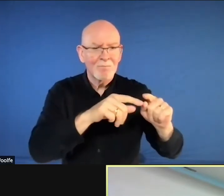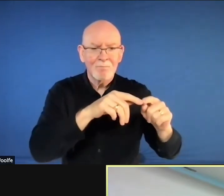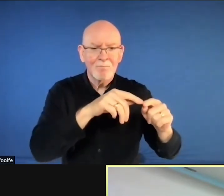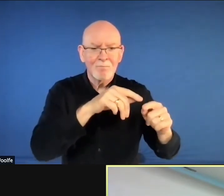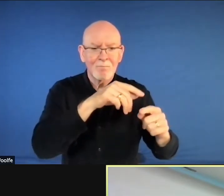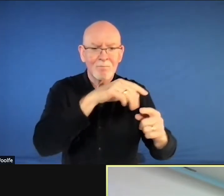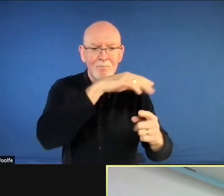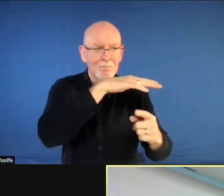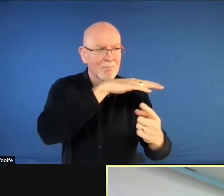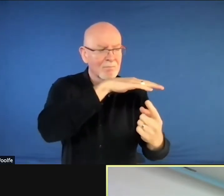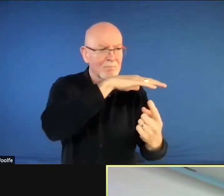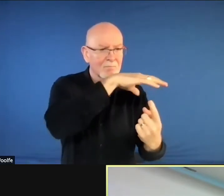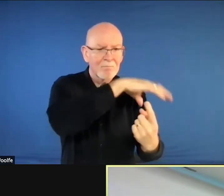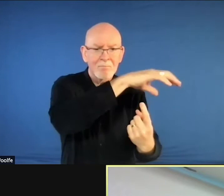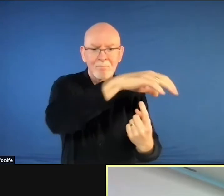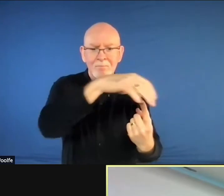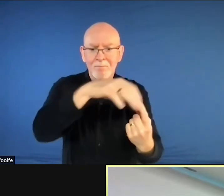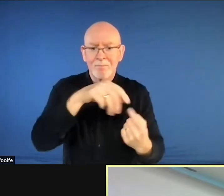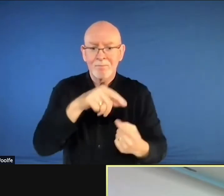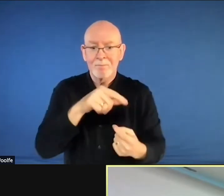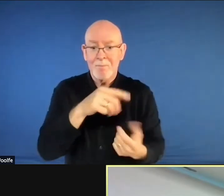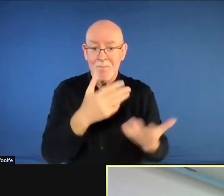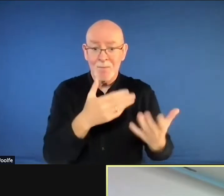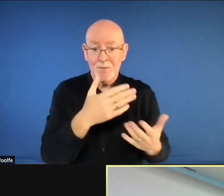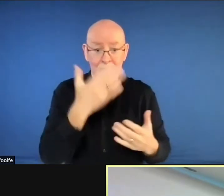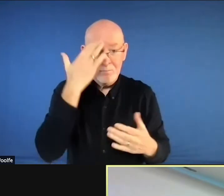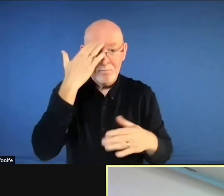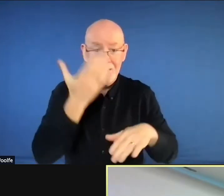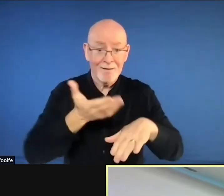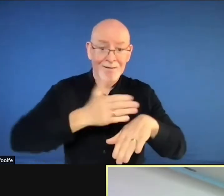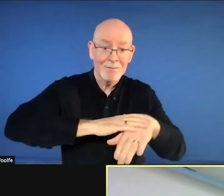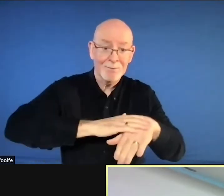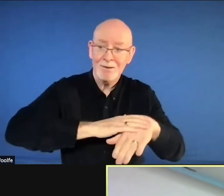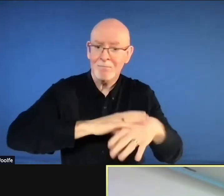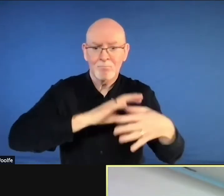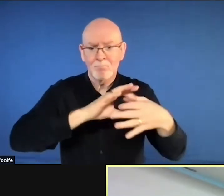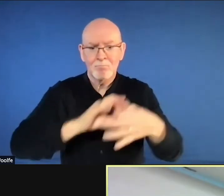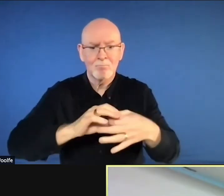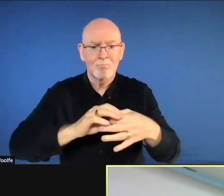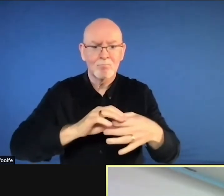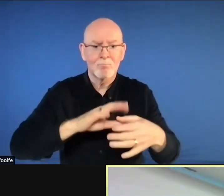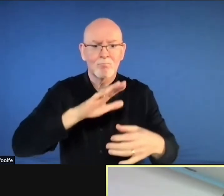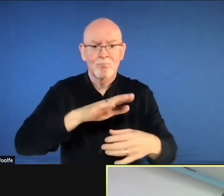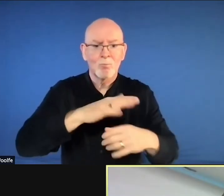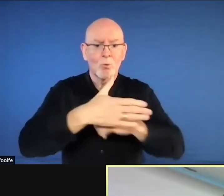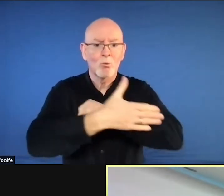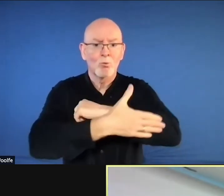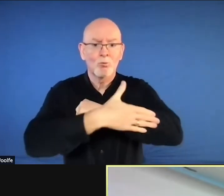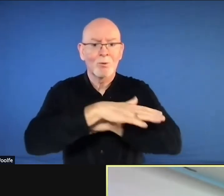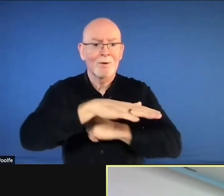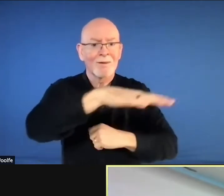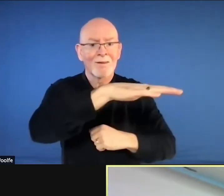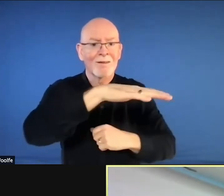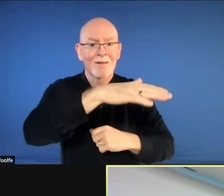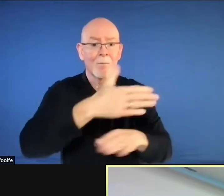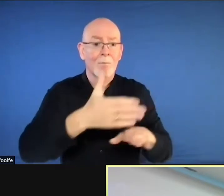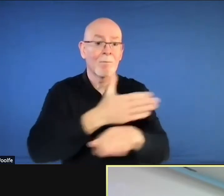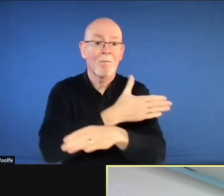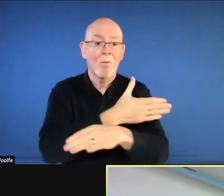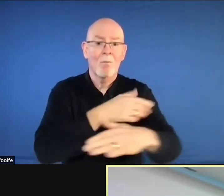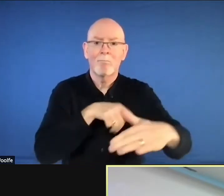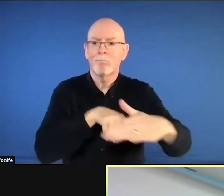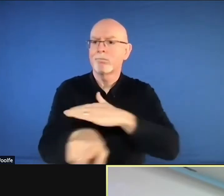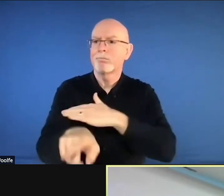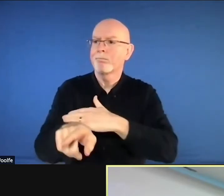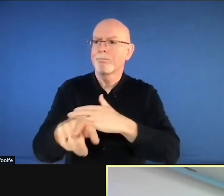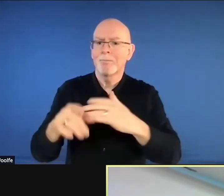ended up in a camp. So knowing that we have some resources within the community of refugees could be